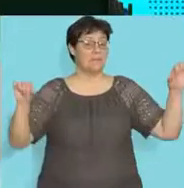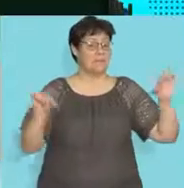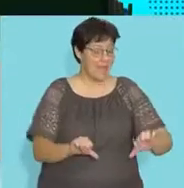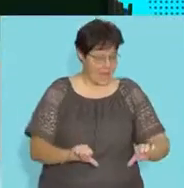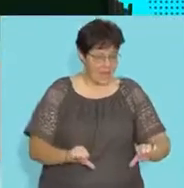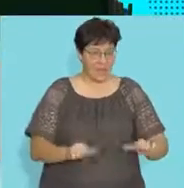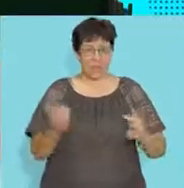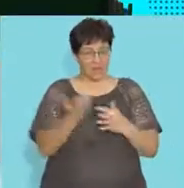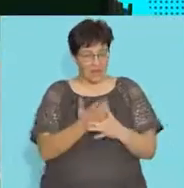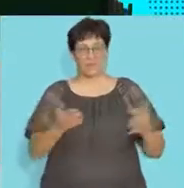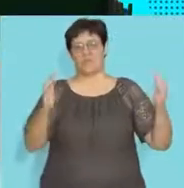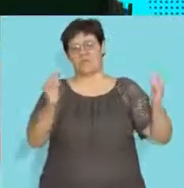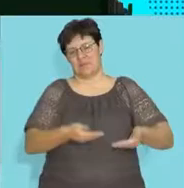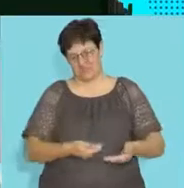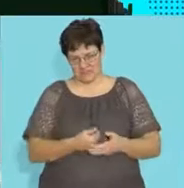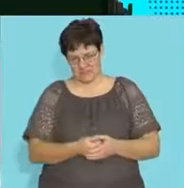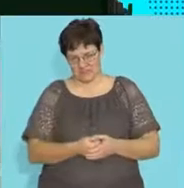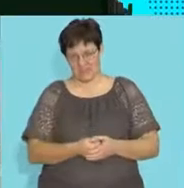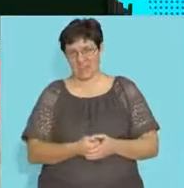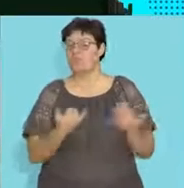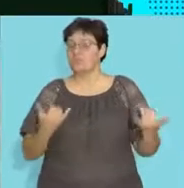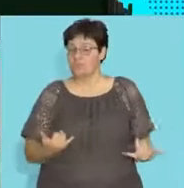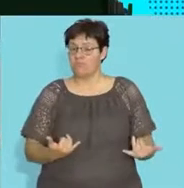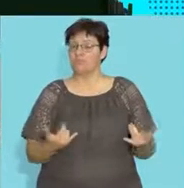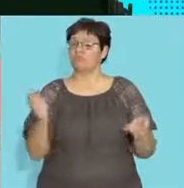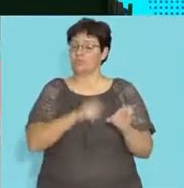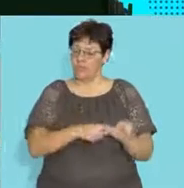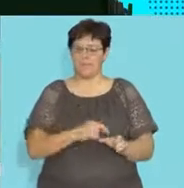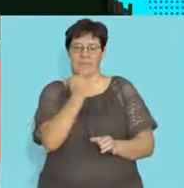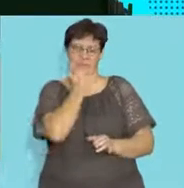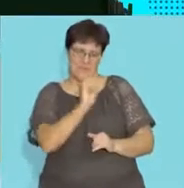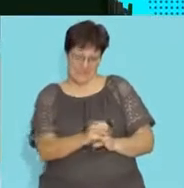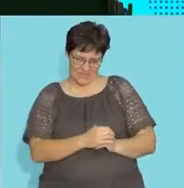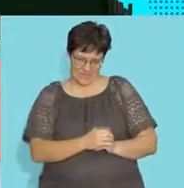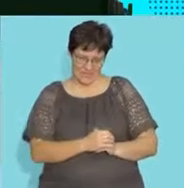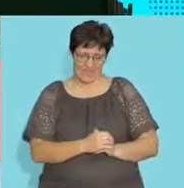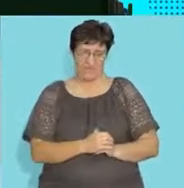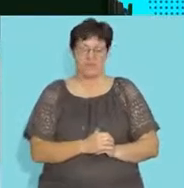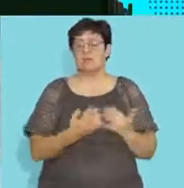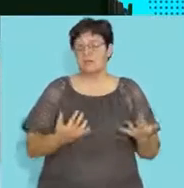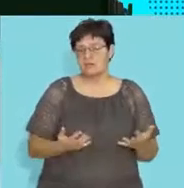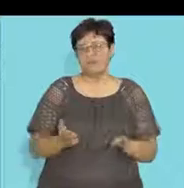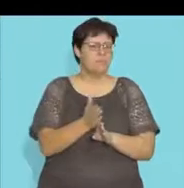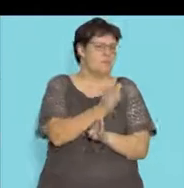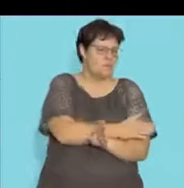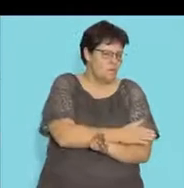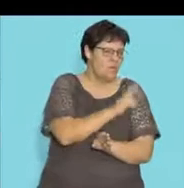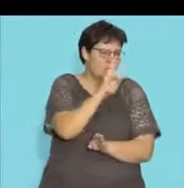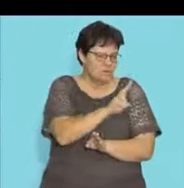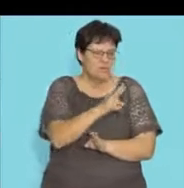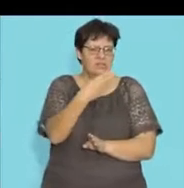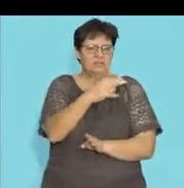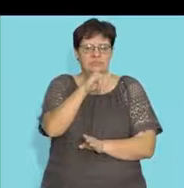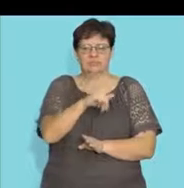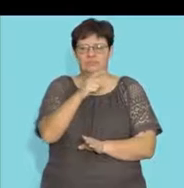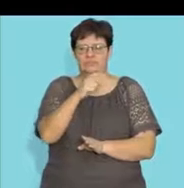welcome back from the break. I'm glad that you're joining me again for the session. In our previous session, we looked at